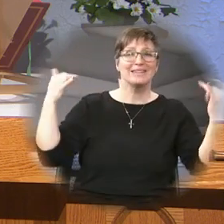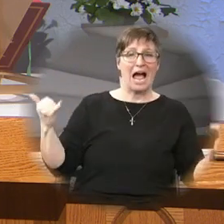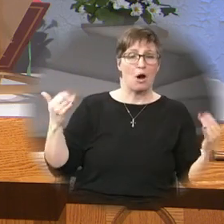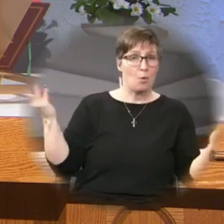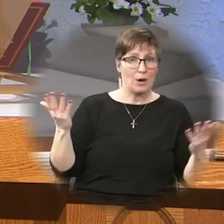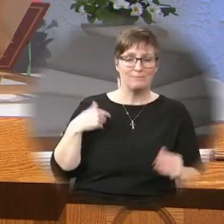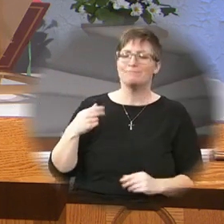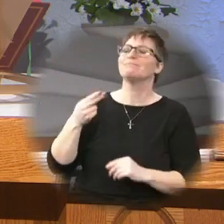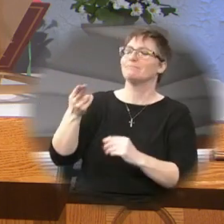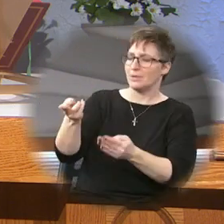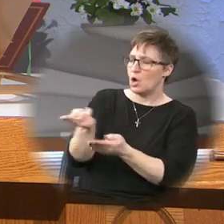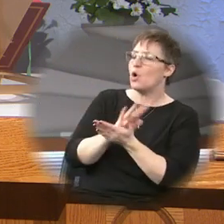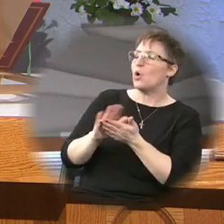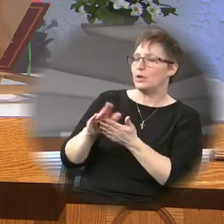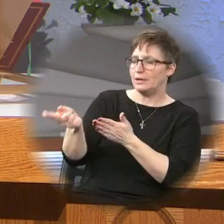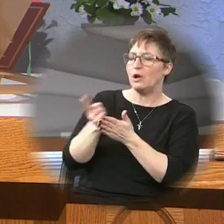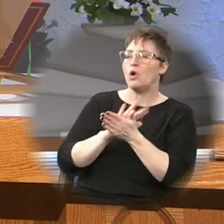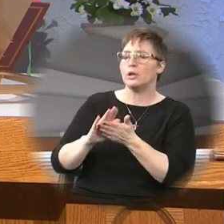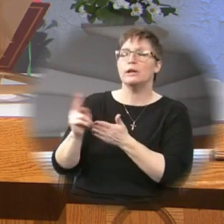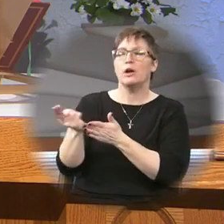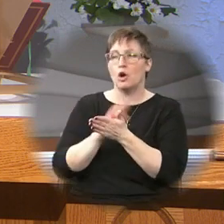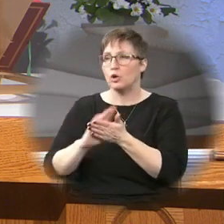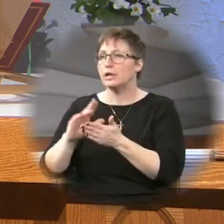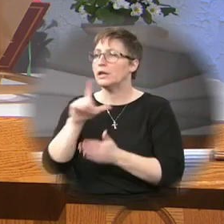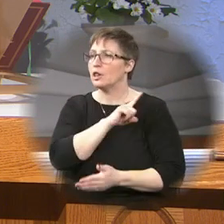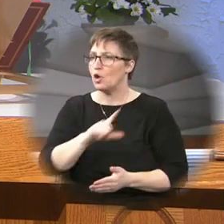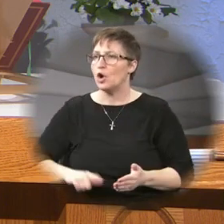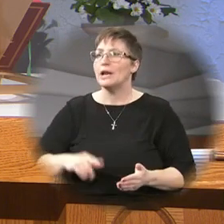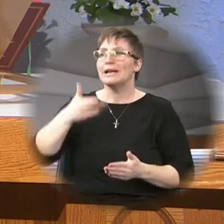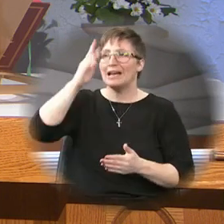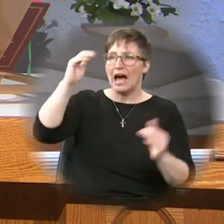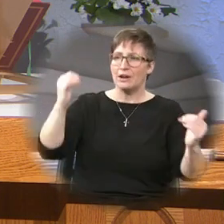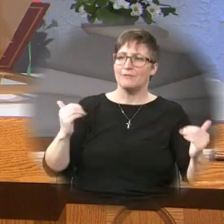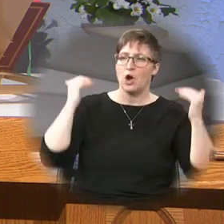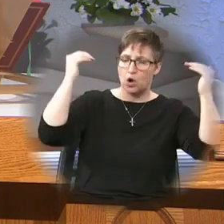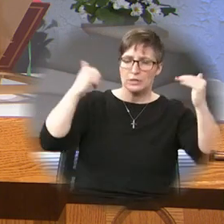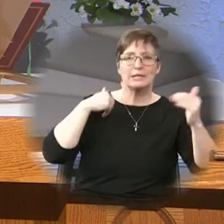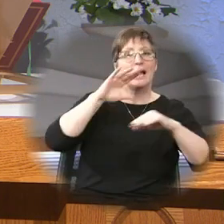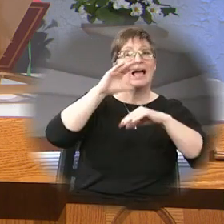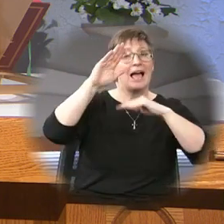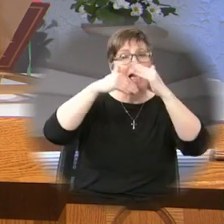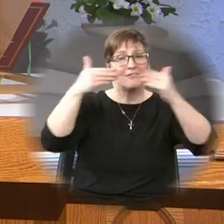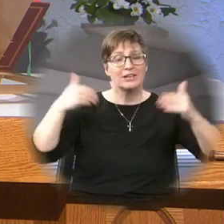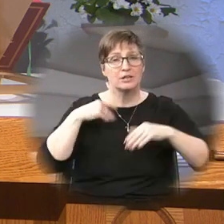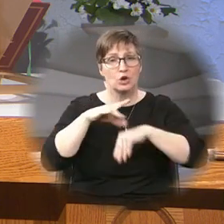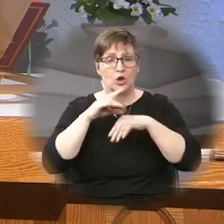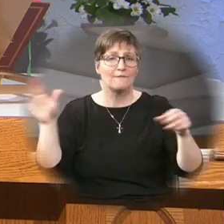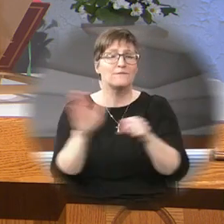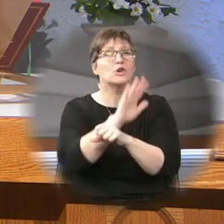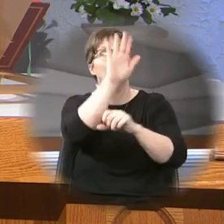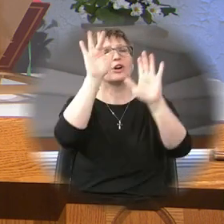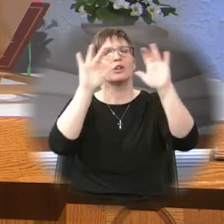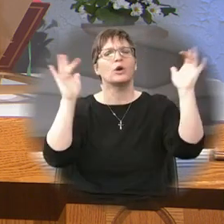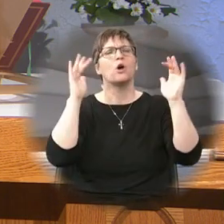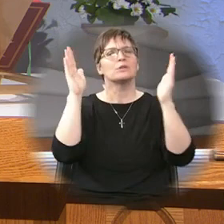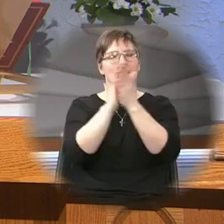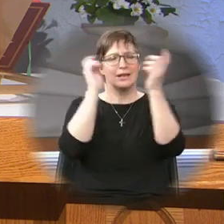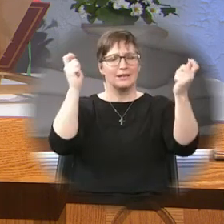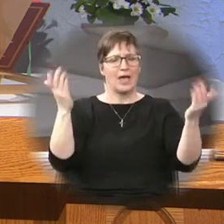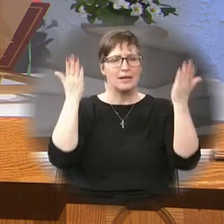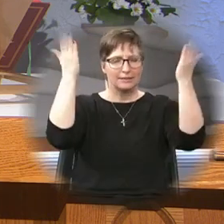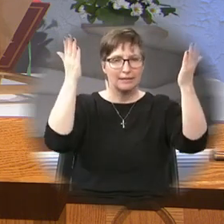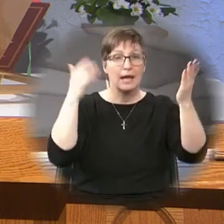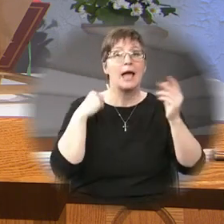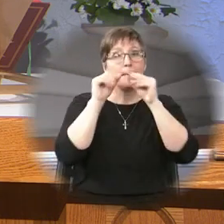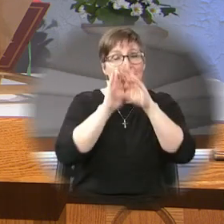acclaim. Holy, holy, holy, holy Lord God of hosts, heaven and earth are full of your glory. Hosanna